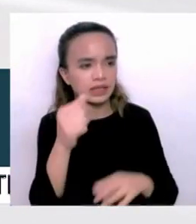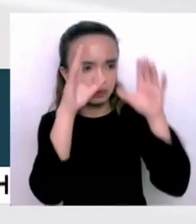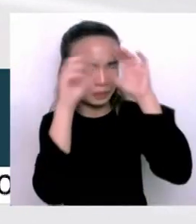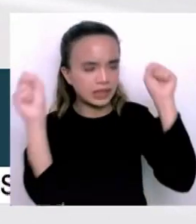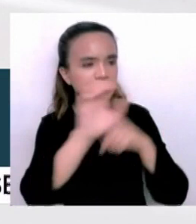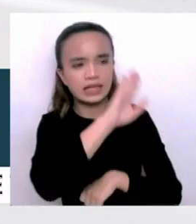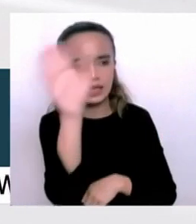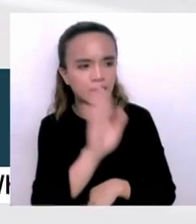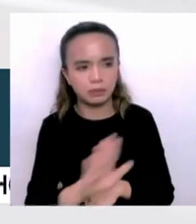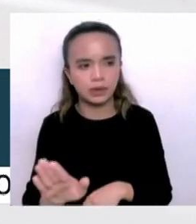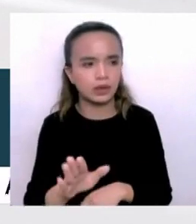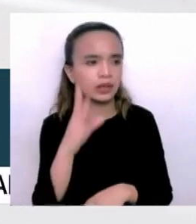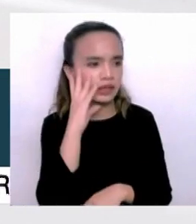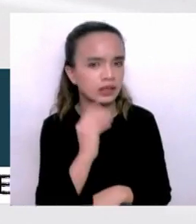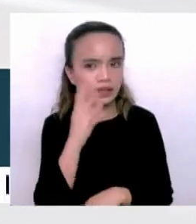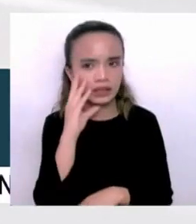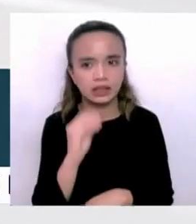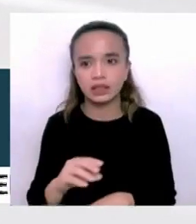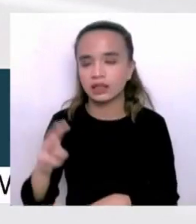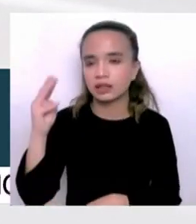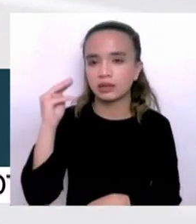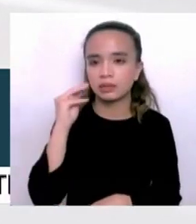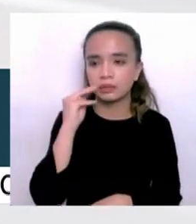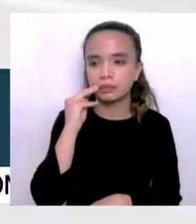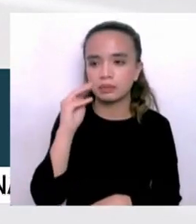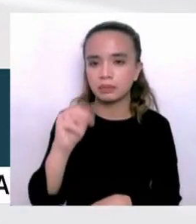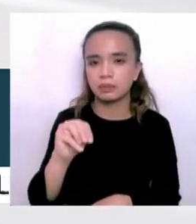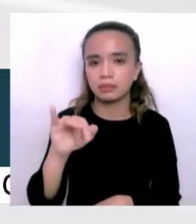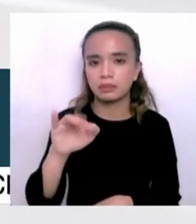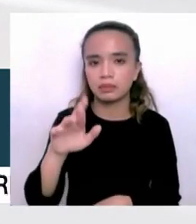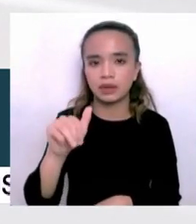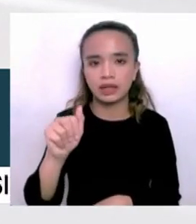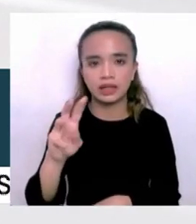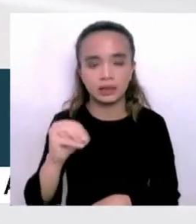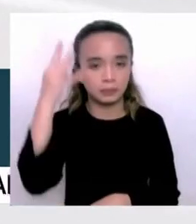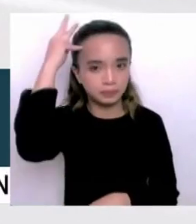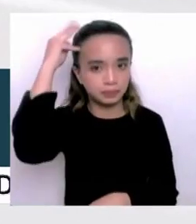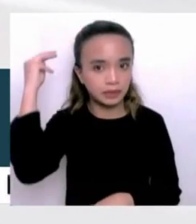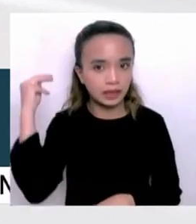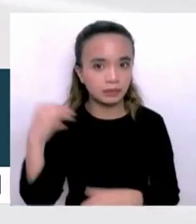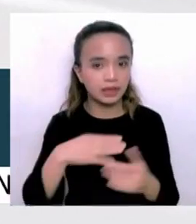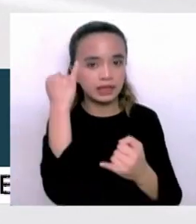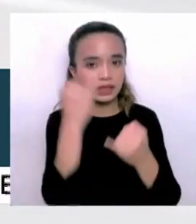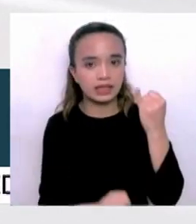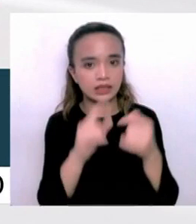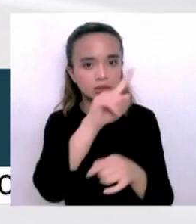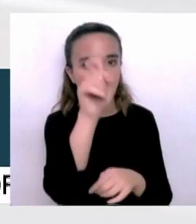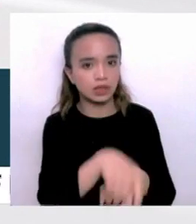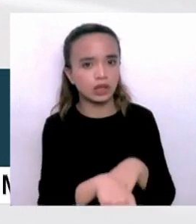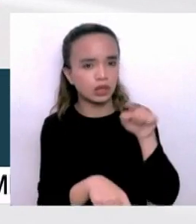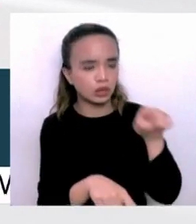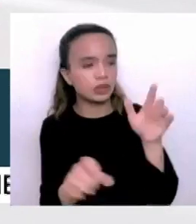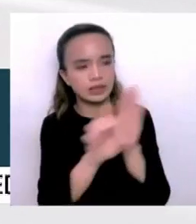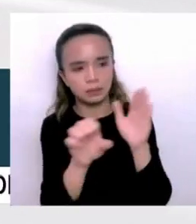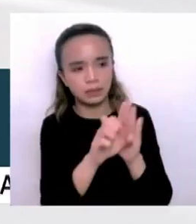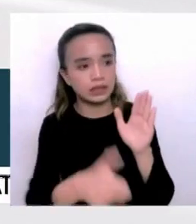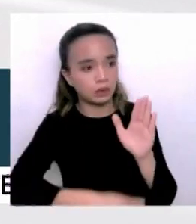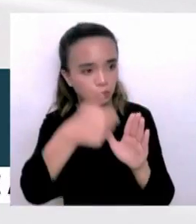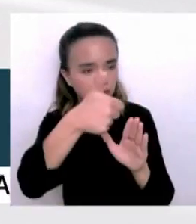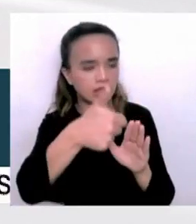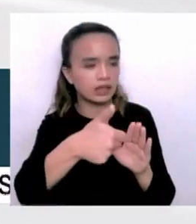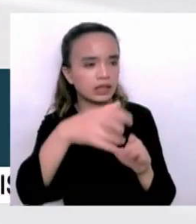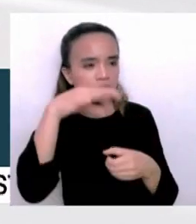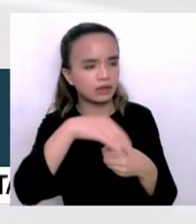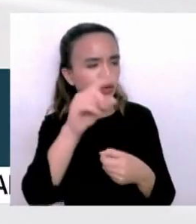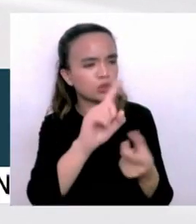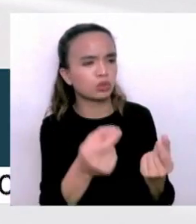never had? Miriam Defensor Santiago. Final question, Dr. Montemayor, you just found out you won the elections. What's the first